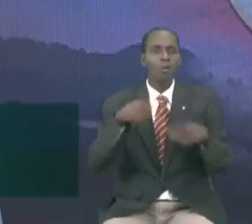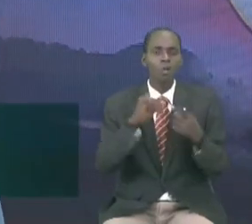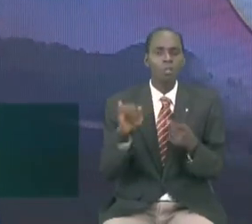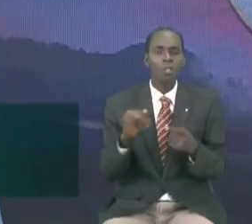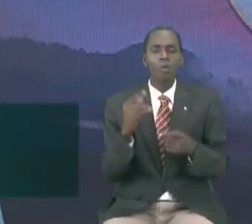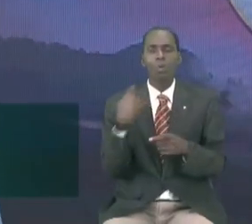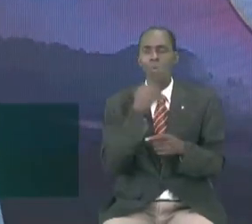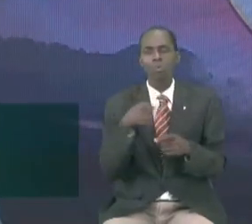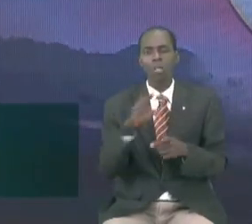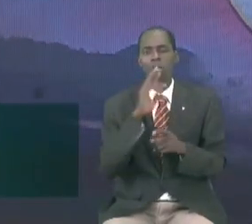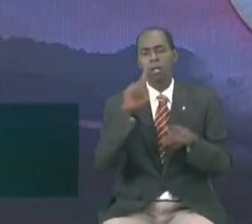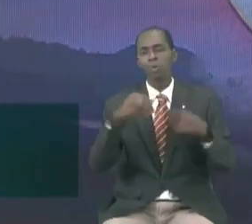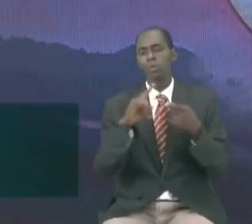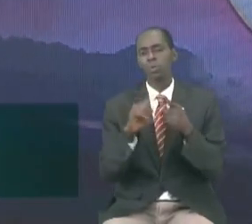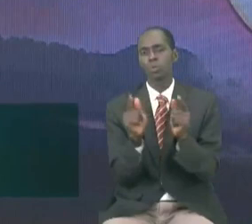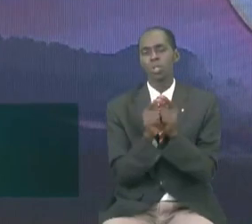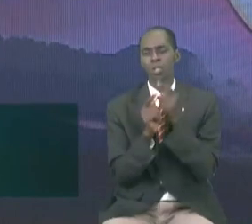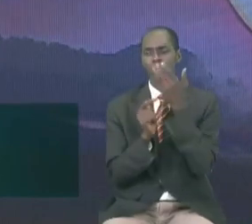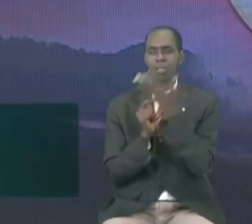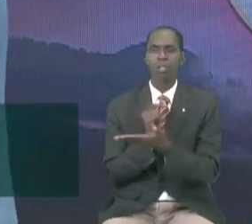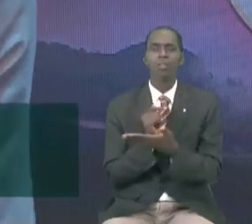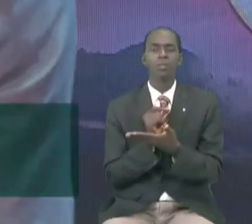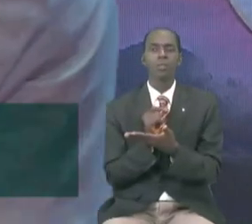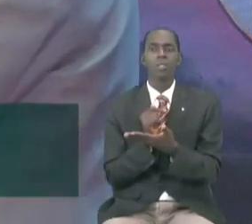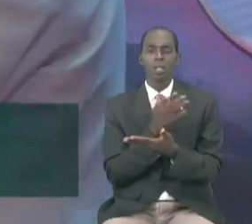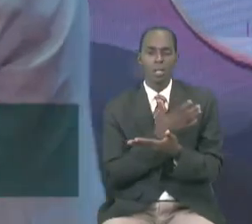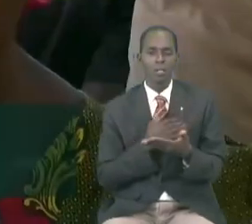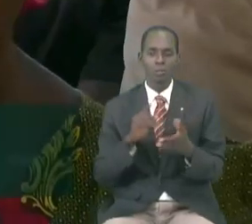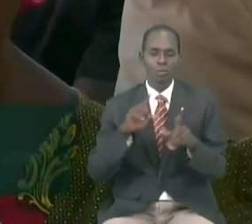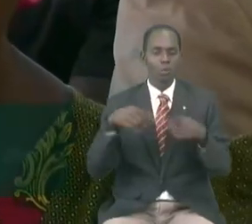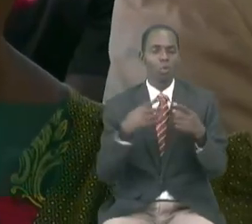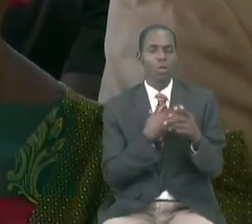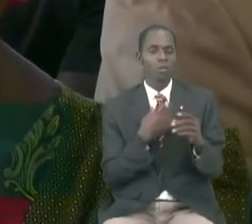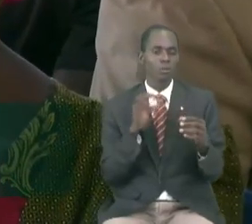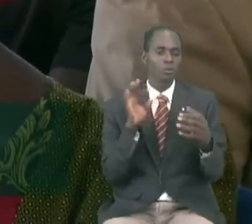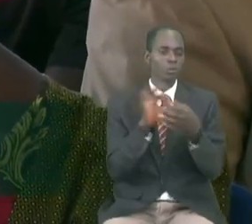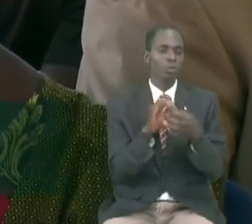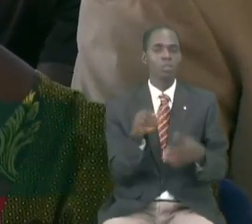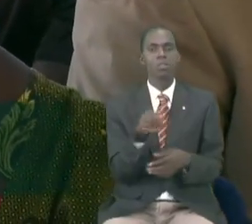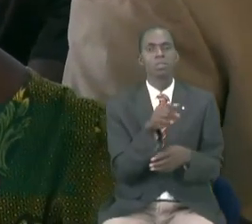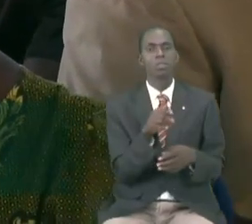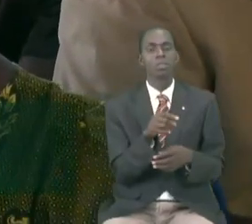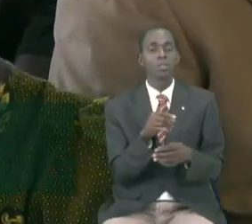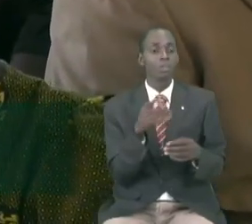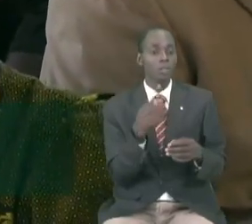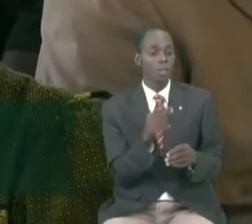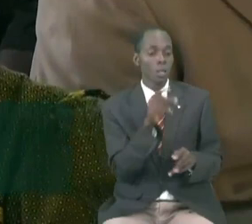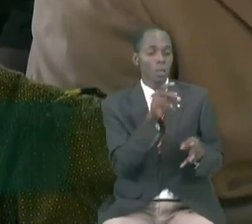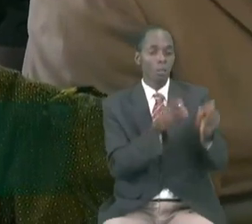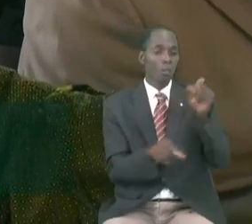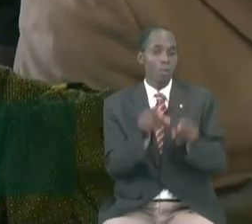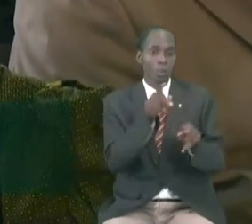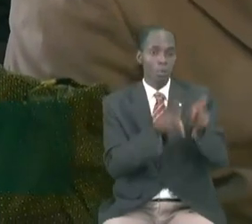purpose, people of no destination, and people of no calling, and people that do